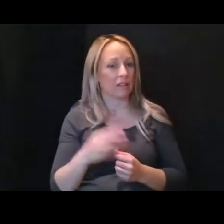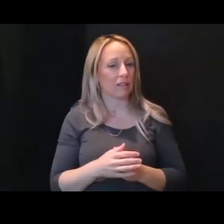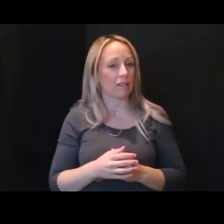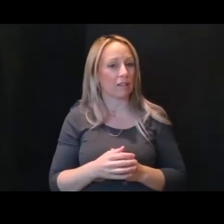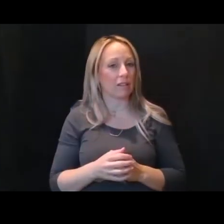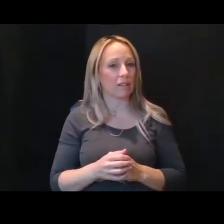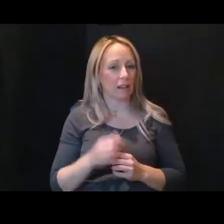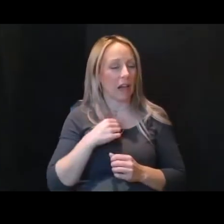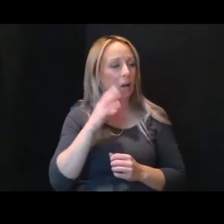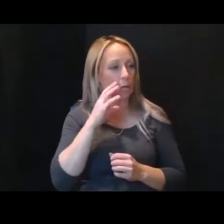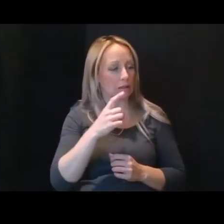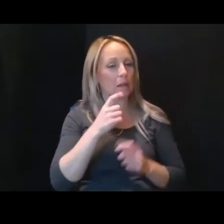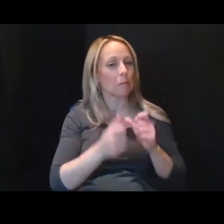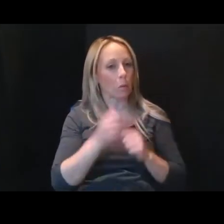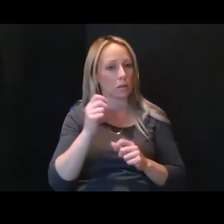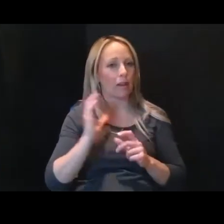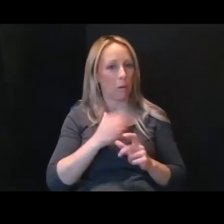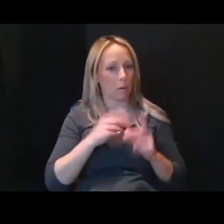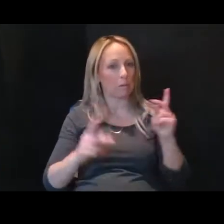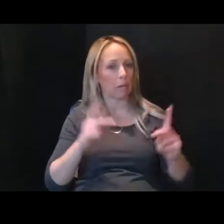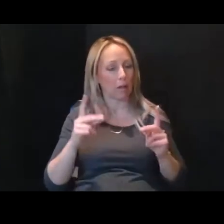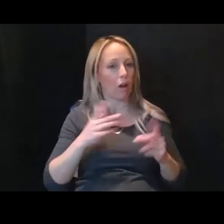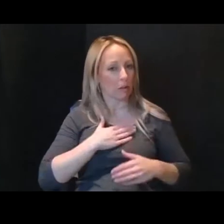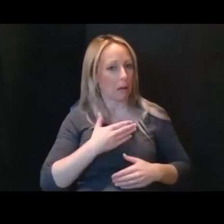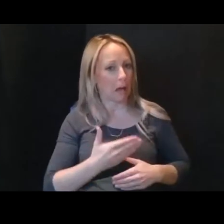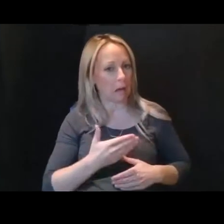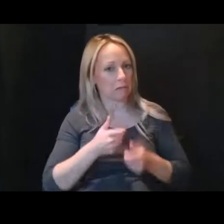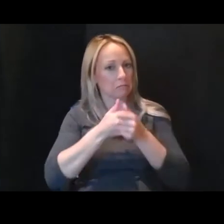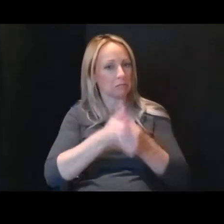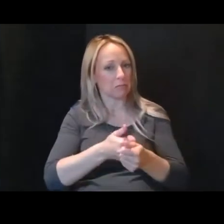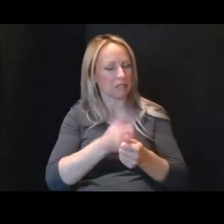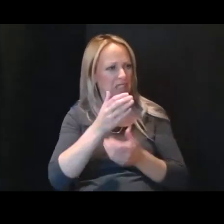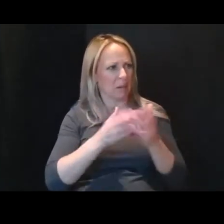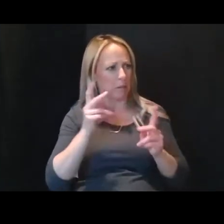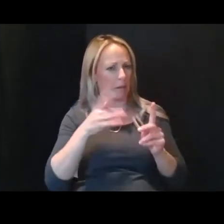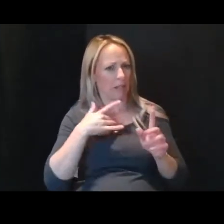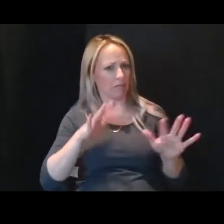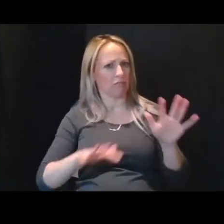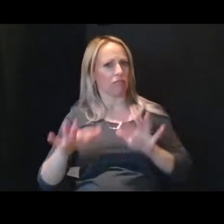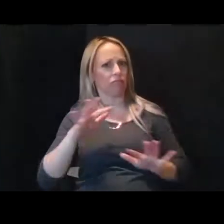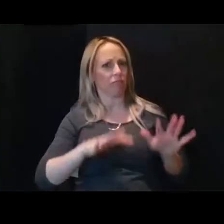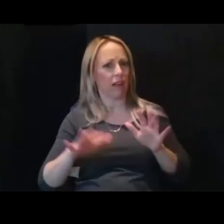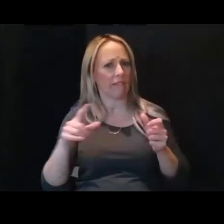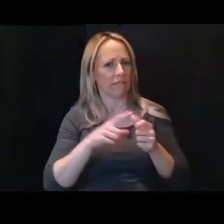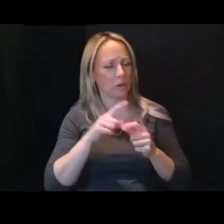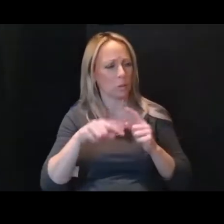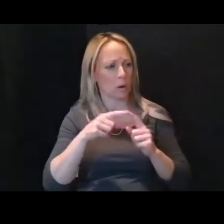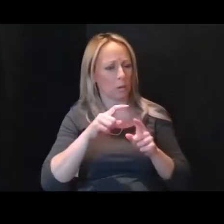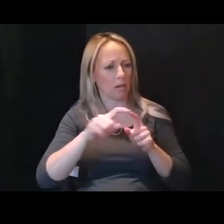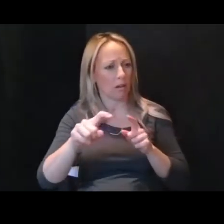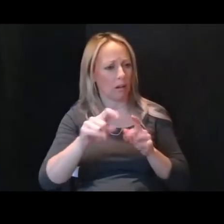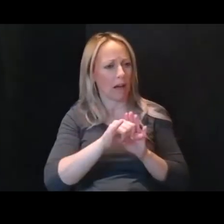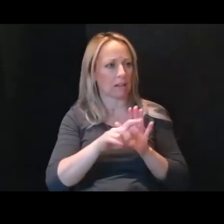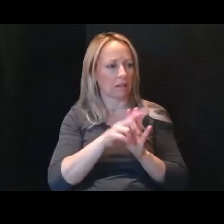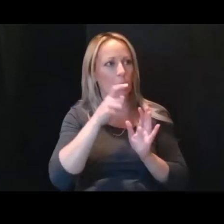I would say most of our people are complying. Some are hesitant at first when we do call to identify who we are and